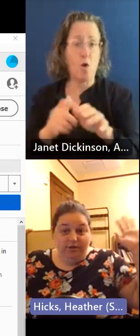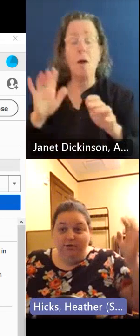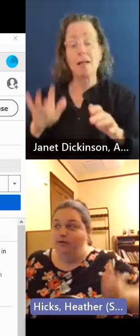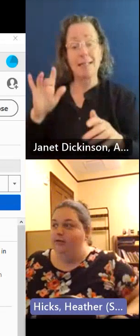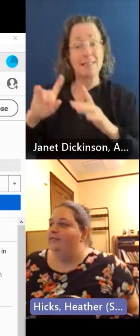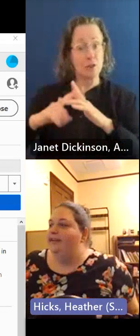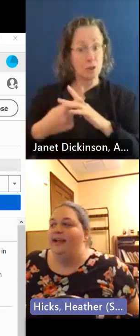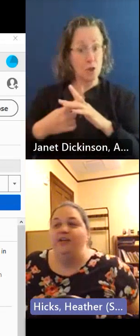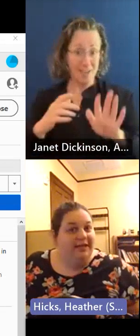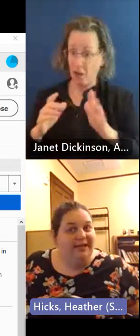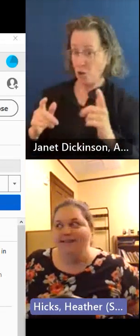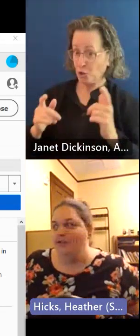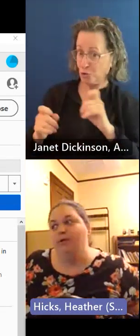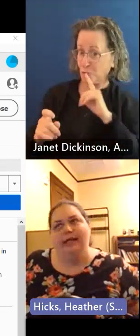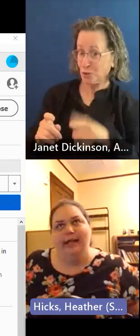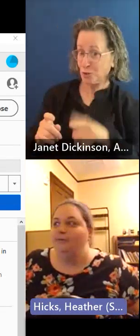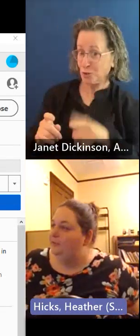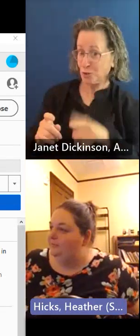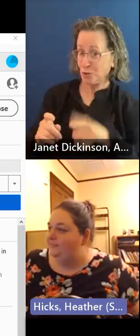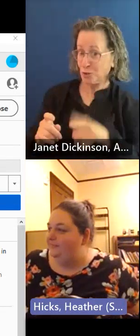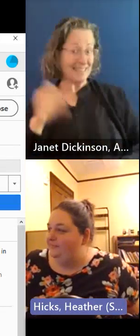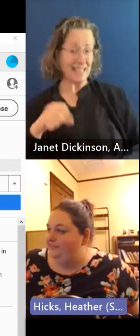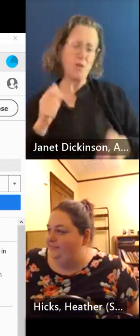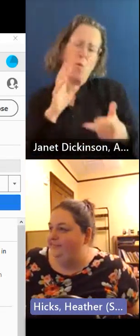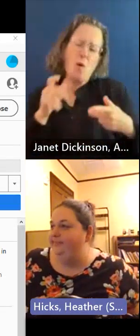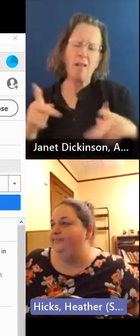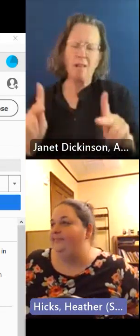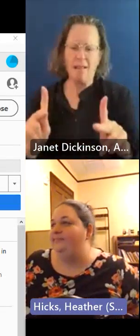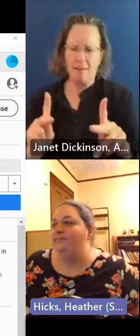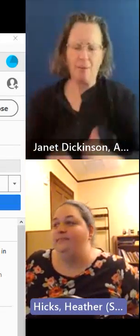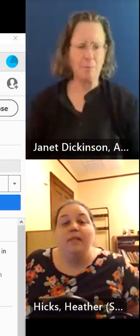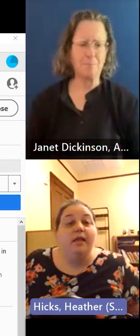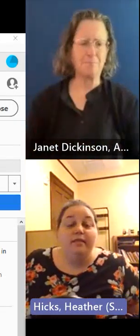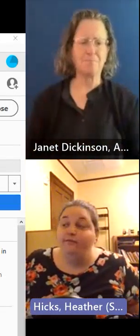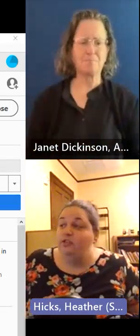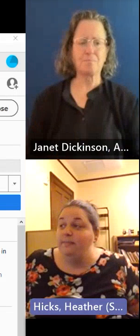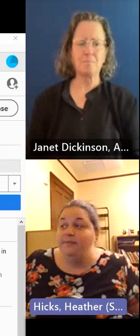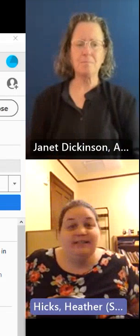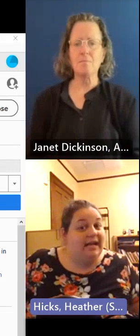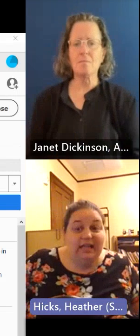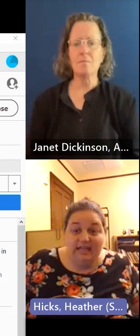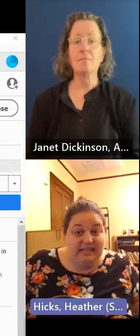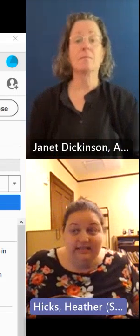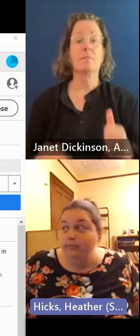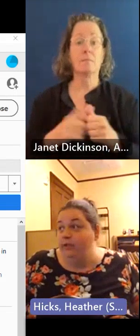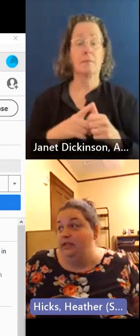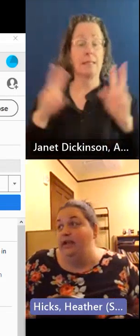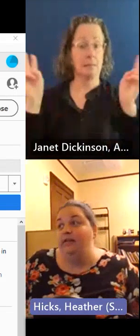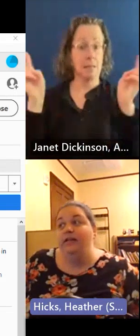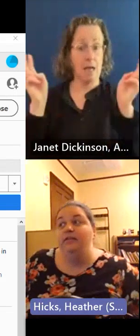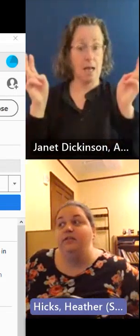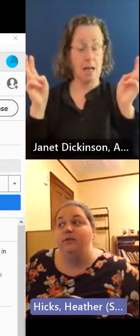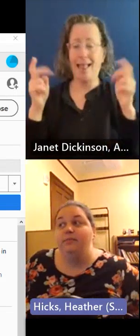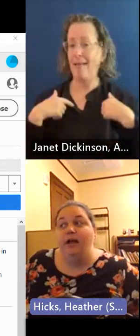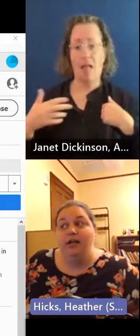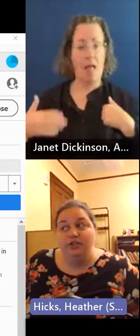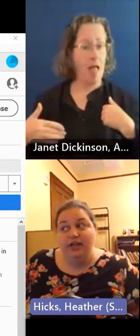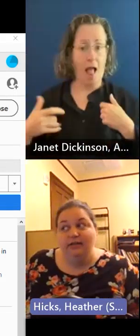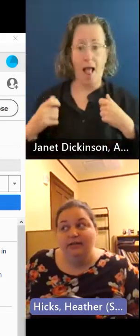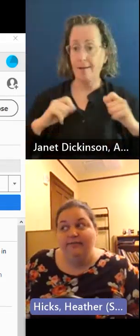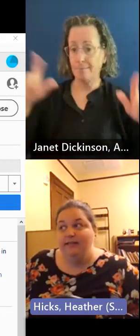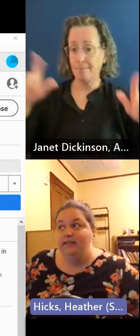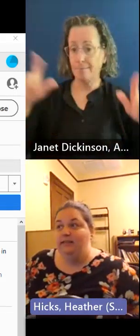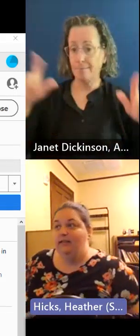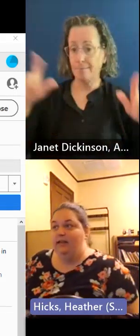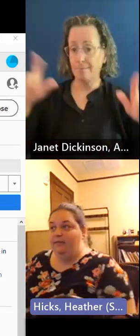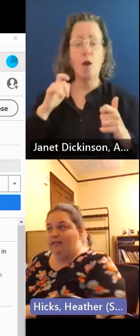are you sure? And you say yes or allow. The first step is the title. I didn't put the title in, so I'm going to